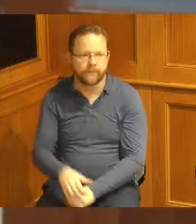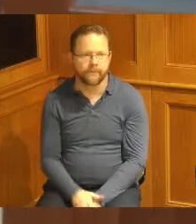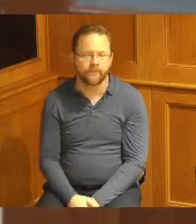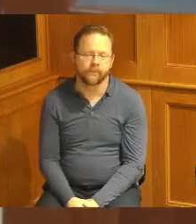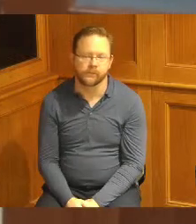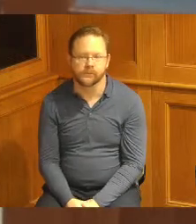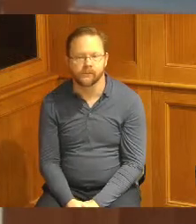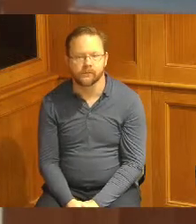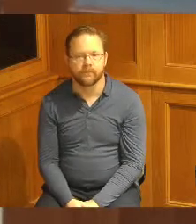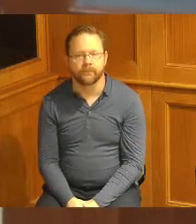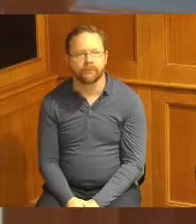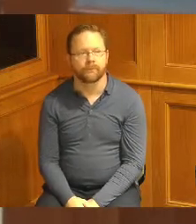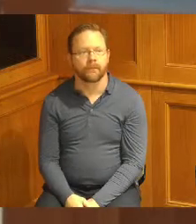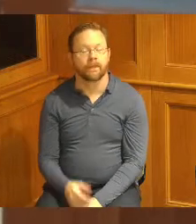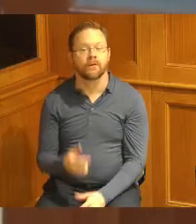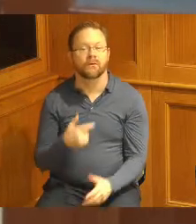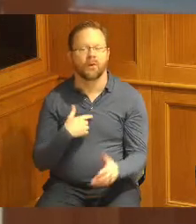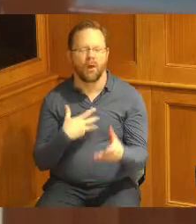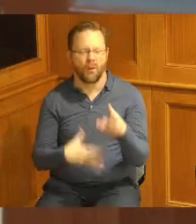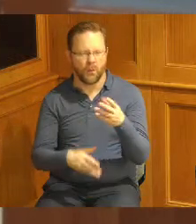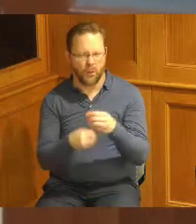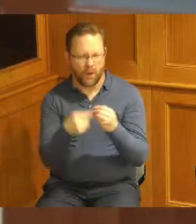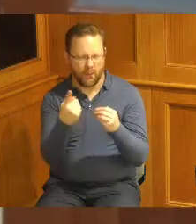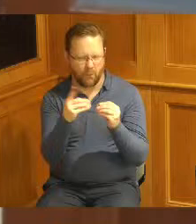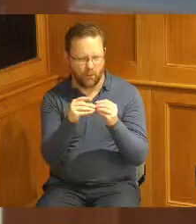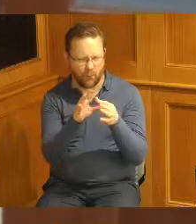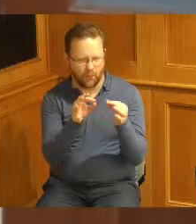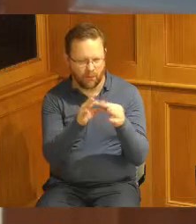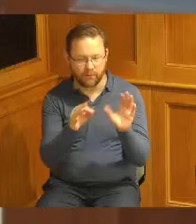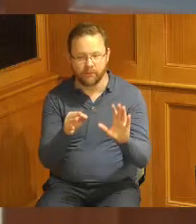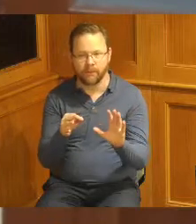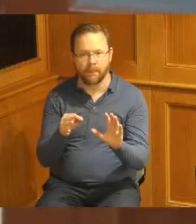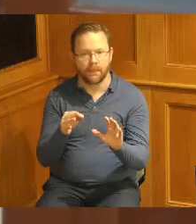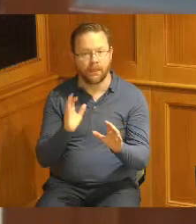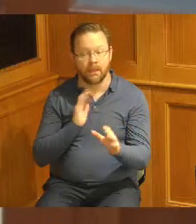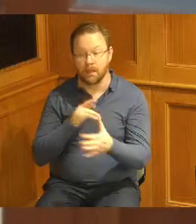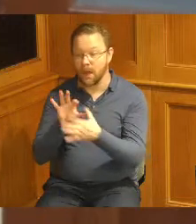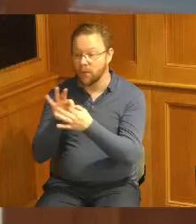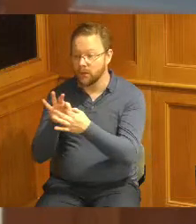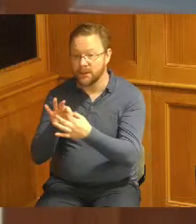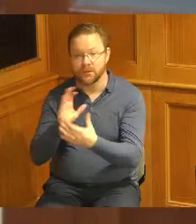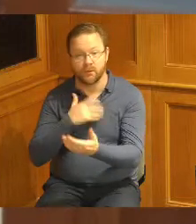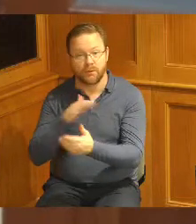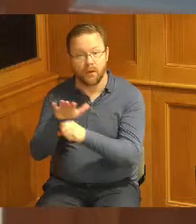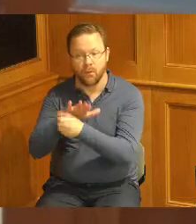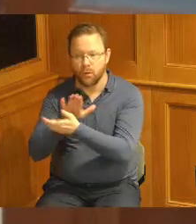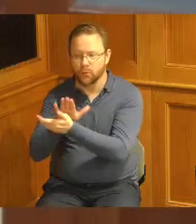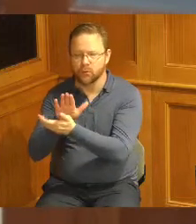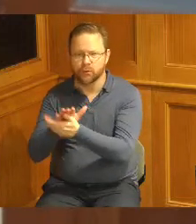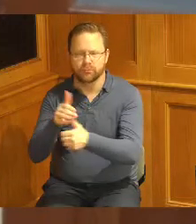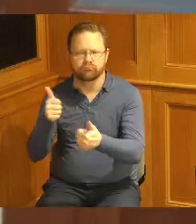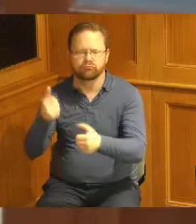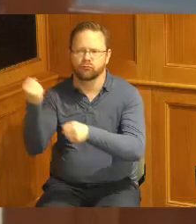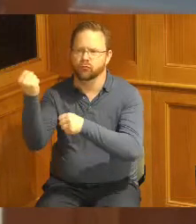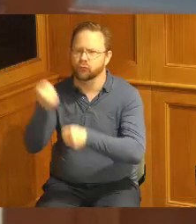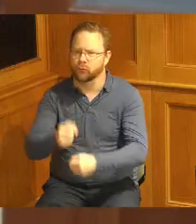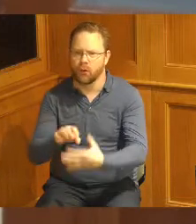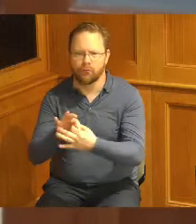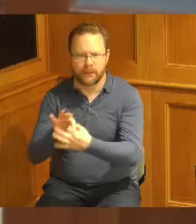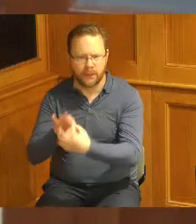abatement. The only other thing I want to say is we have an excellent relationship with our schools. And I was just with